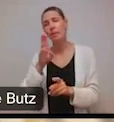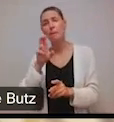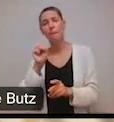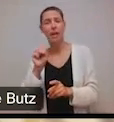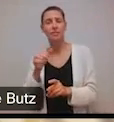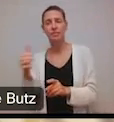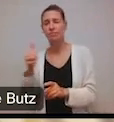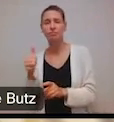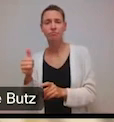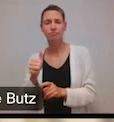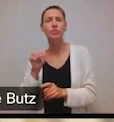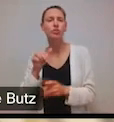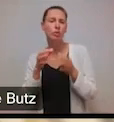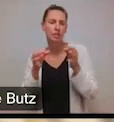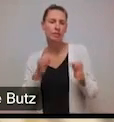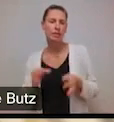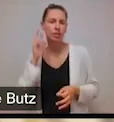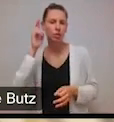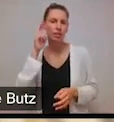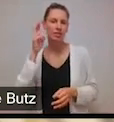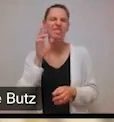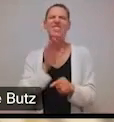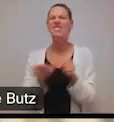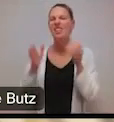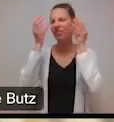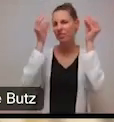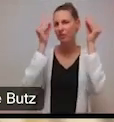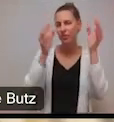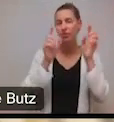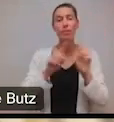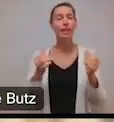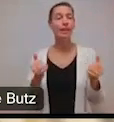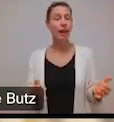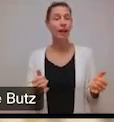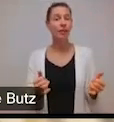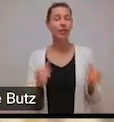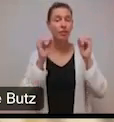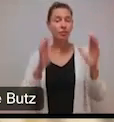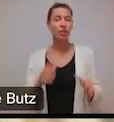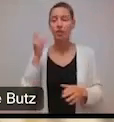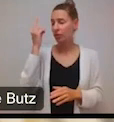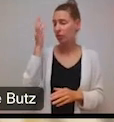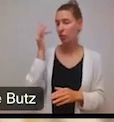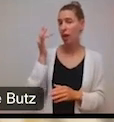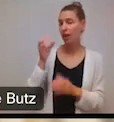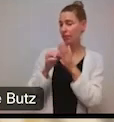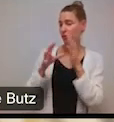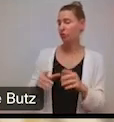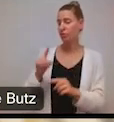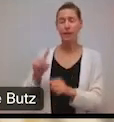any more details than that, but now the professor understands why Hermione can't be in the class.